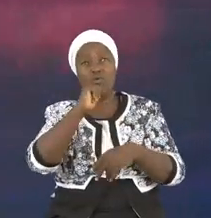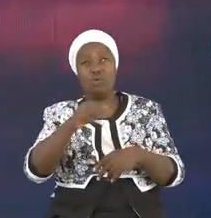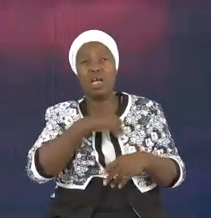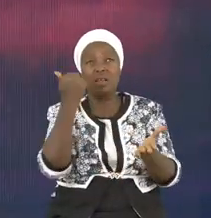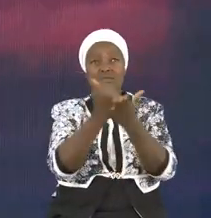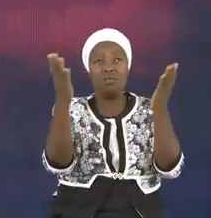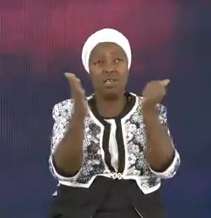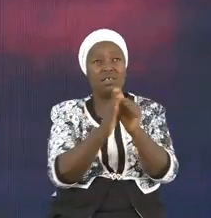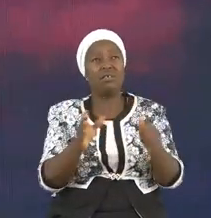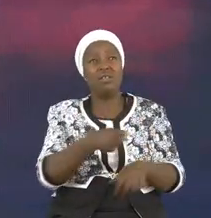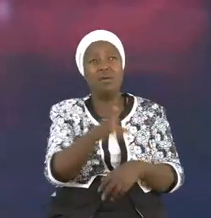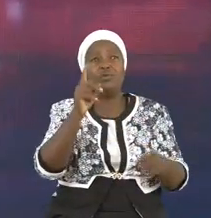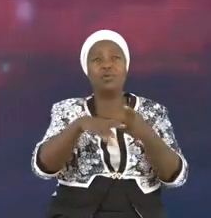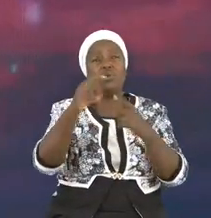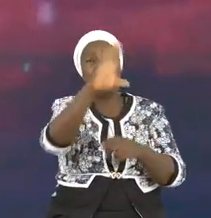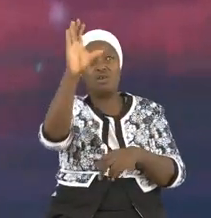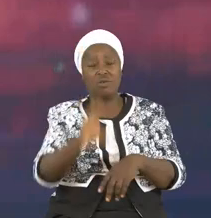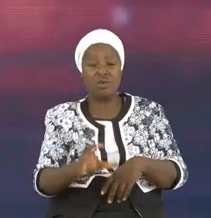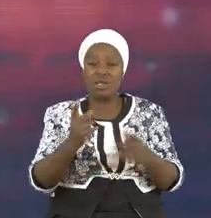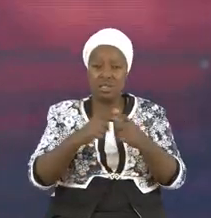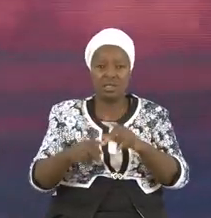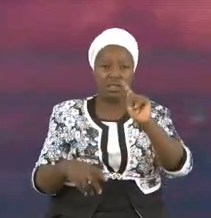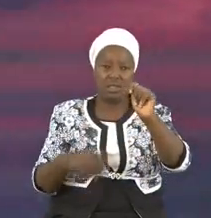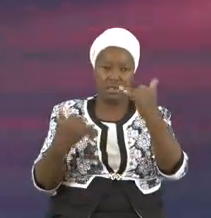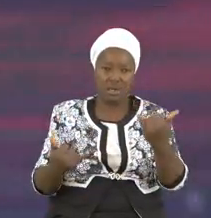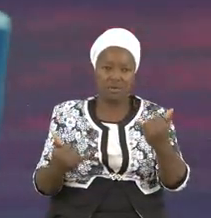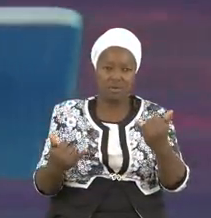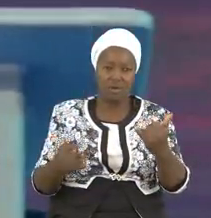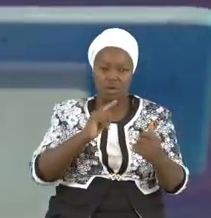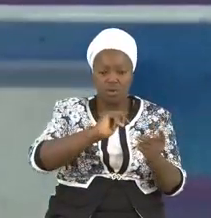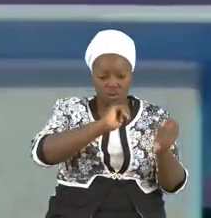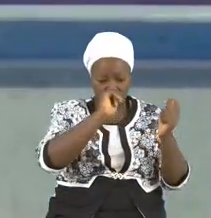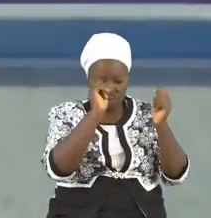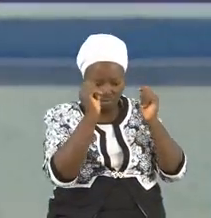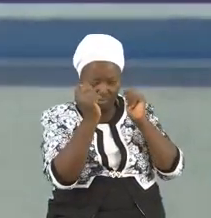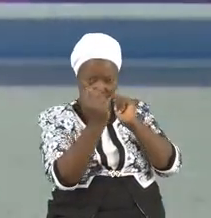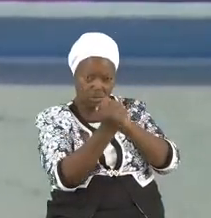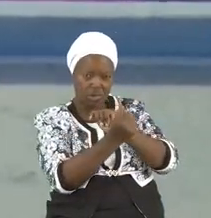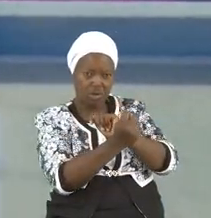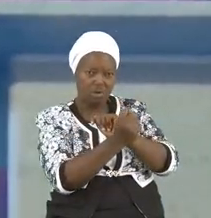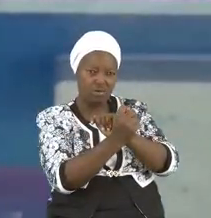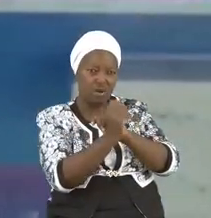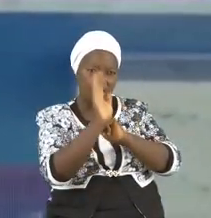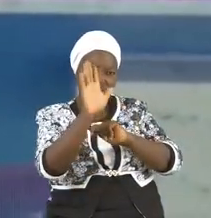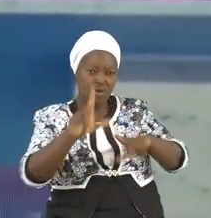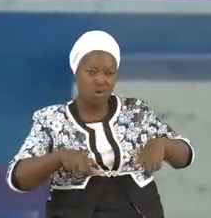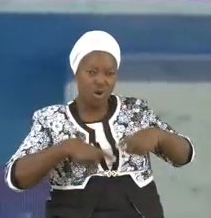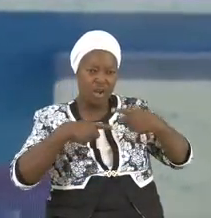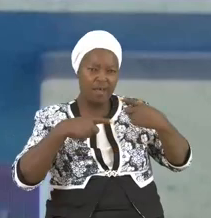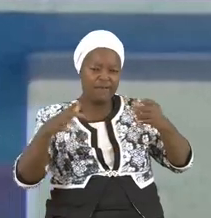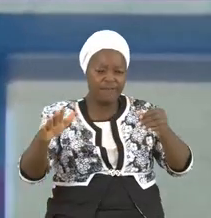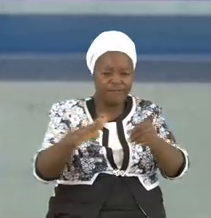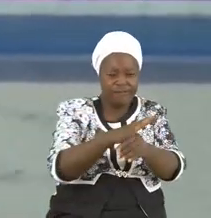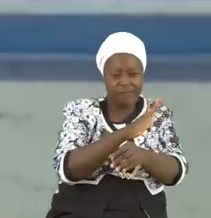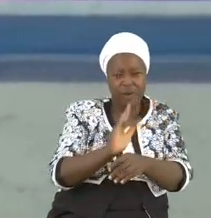to the cross. And then now you turn your life fully unto Christ.